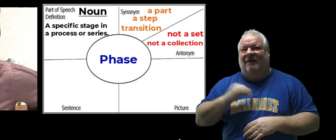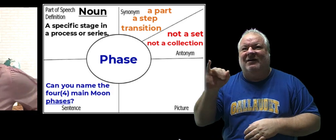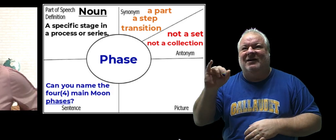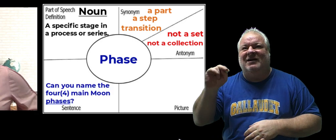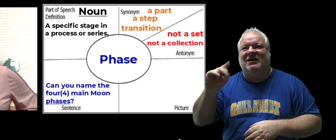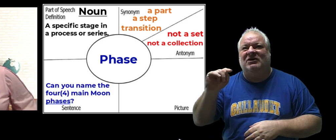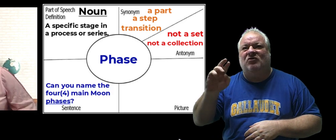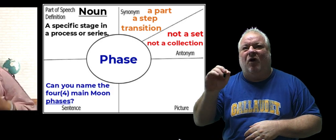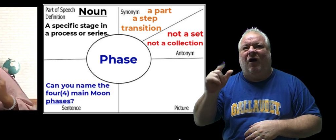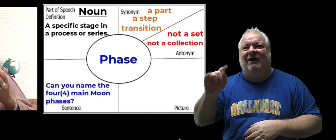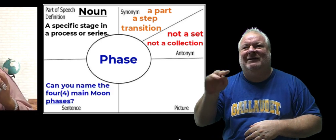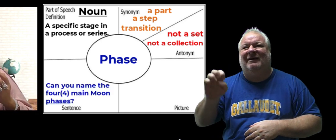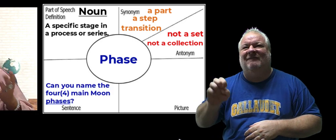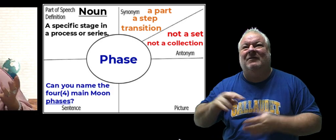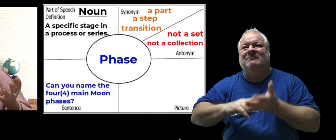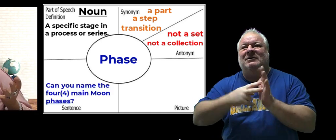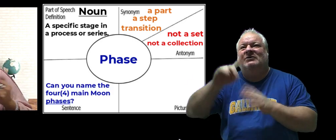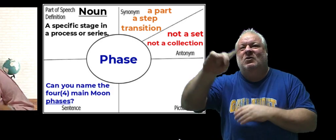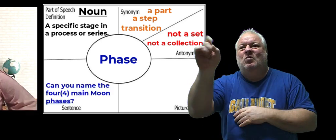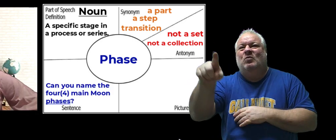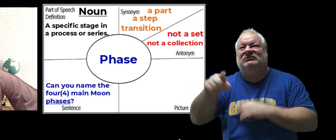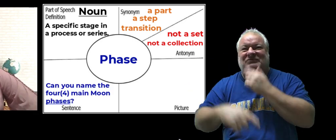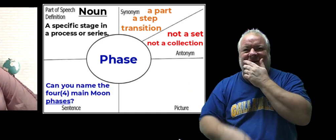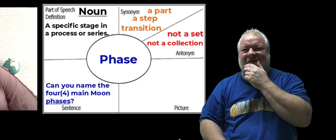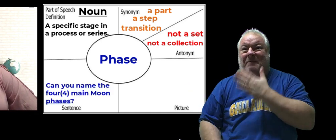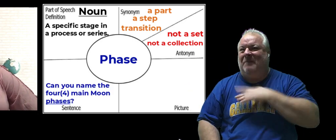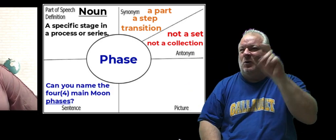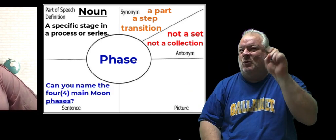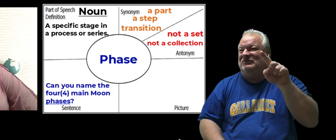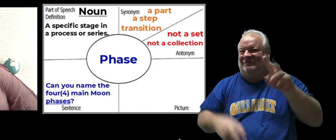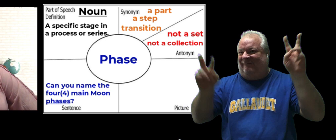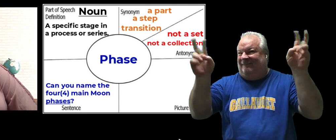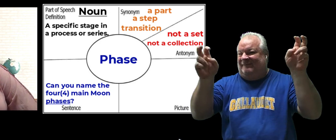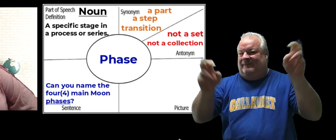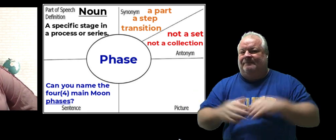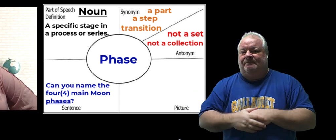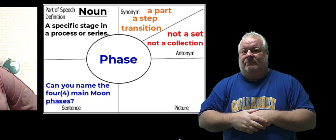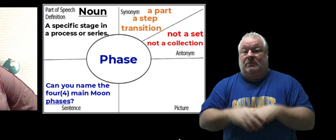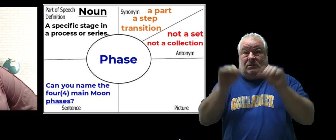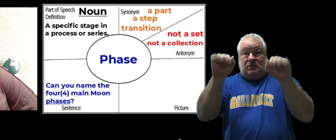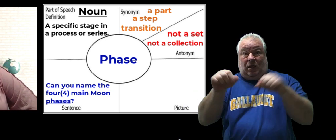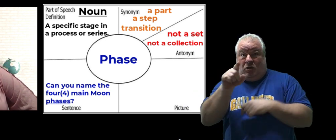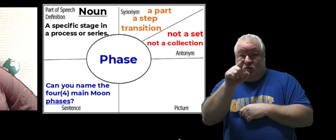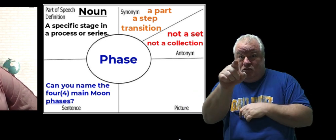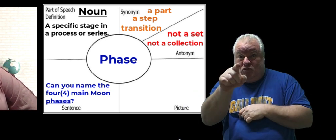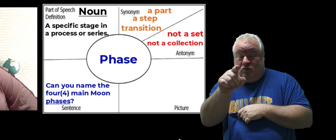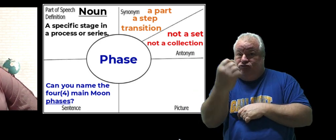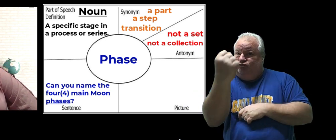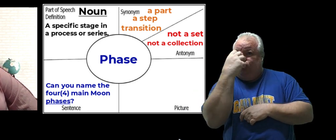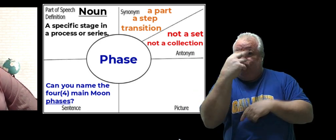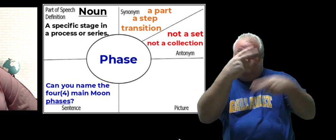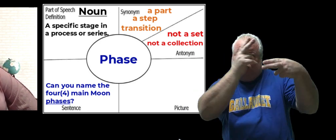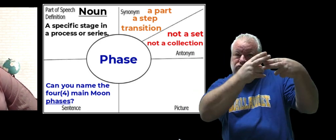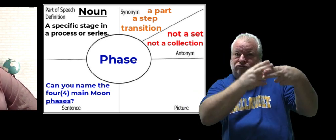interrogative sentence, which is a question. Here's my question. Can you